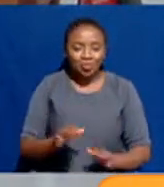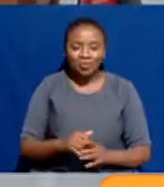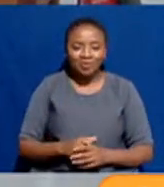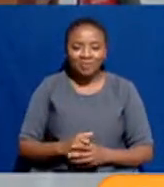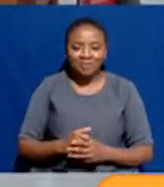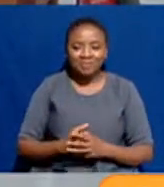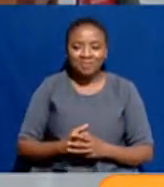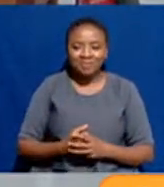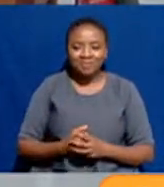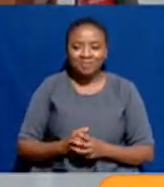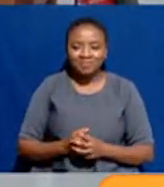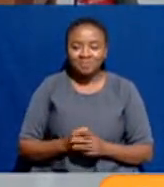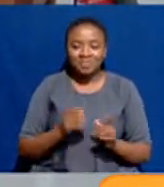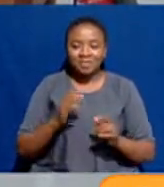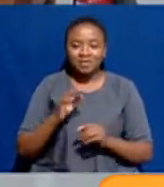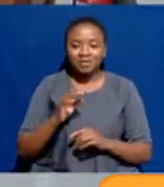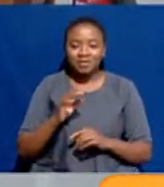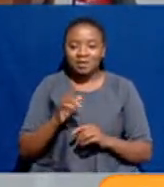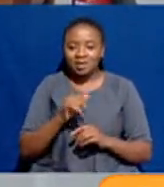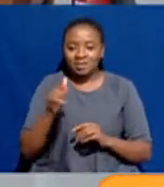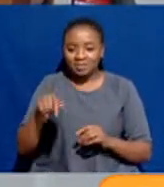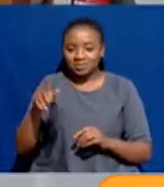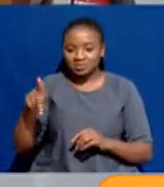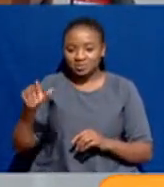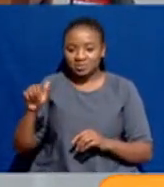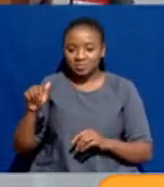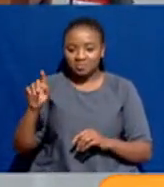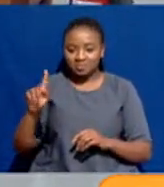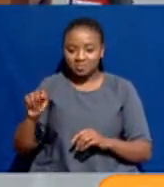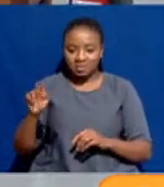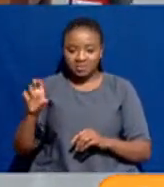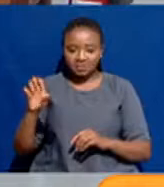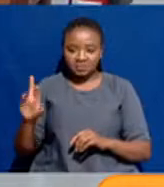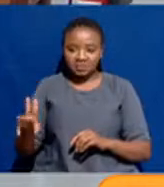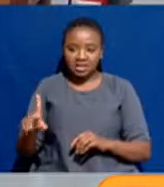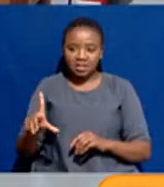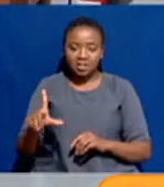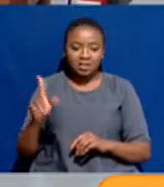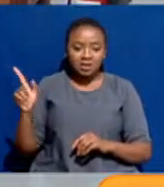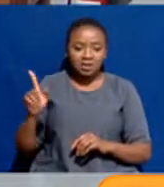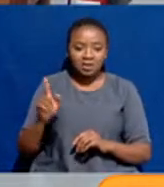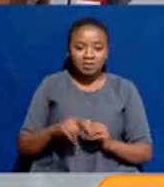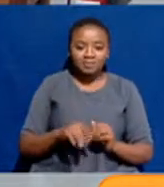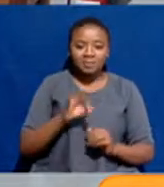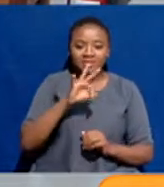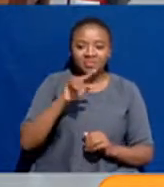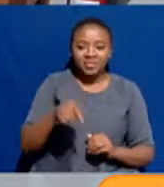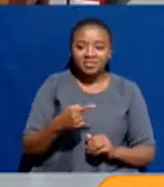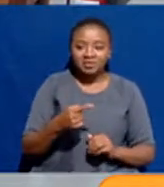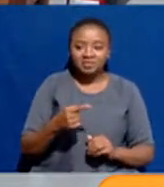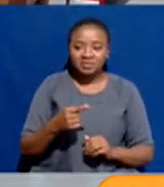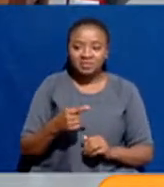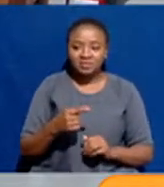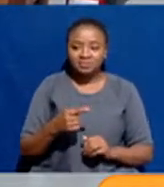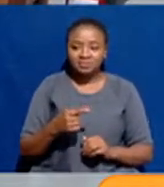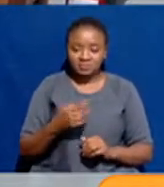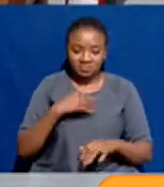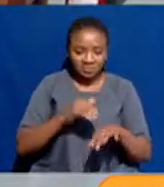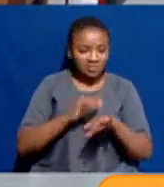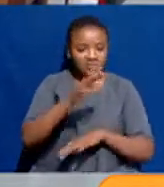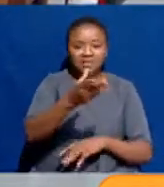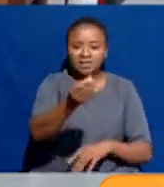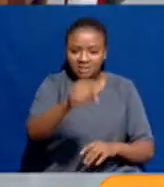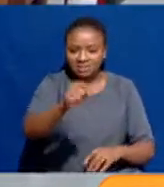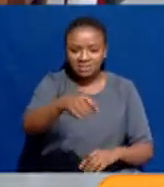by Zarina Patel. Yeah. Uh-huh. Quite a number nice, of... Nice, nice. Yeah. How much is it? 3,000 bob. Can I? Yes, yeah. You're going to promote